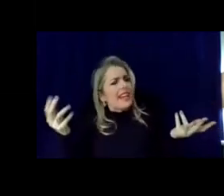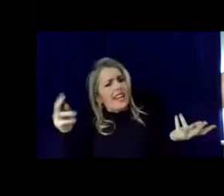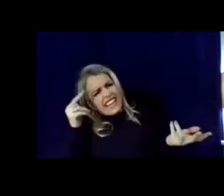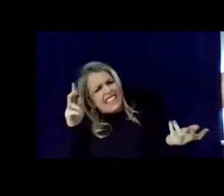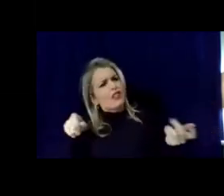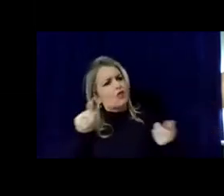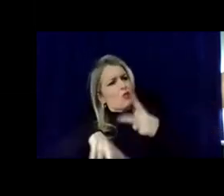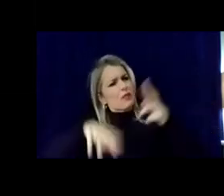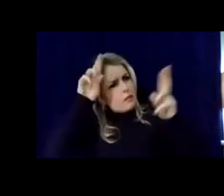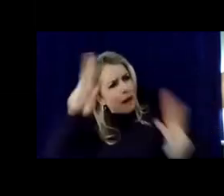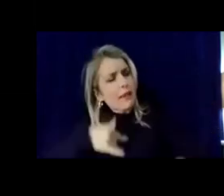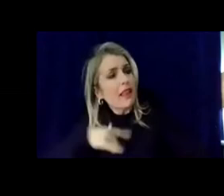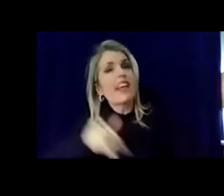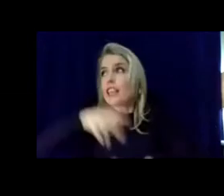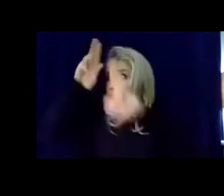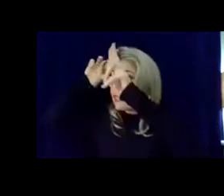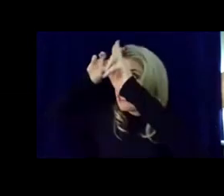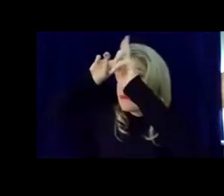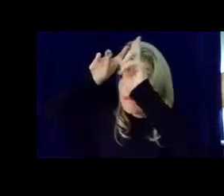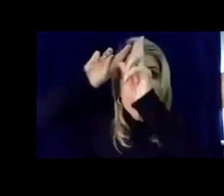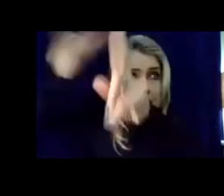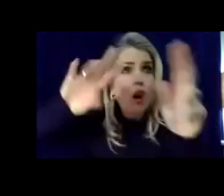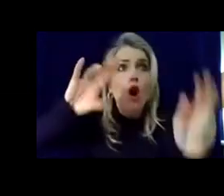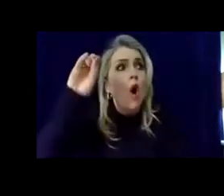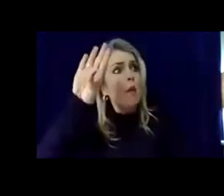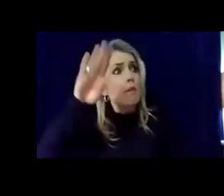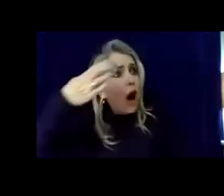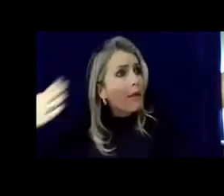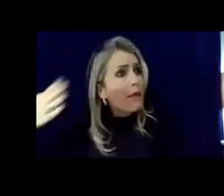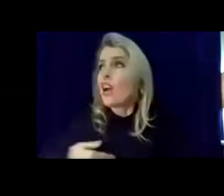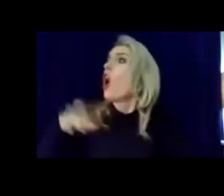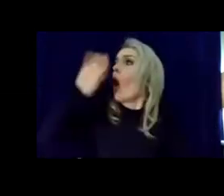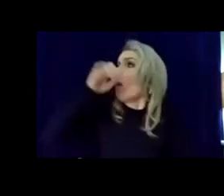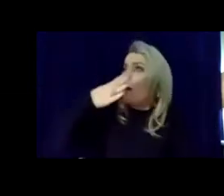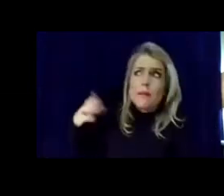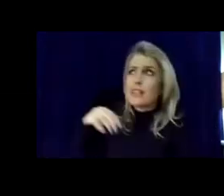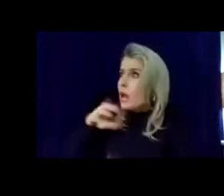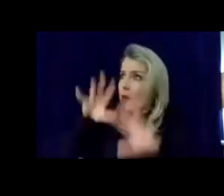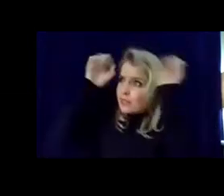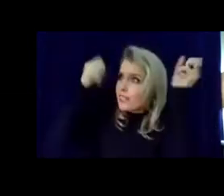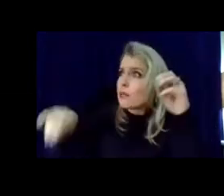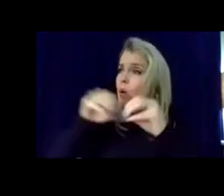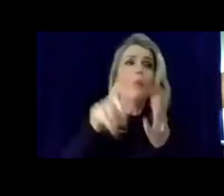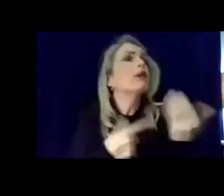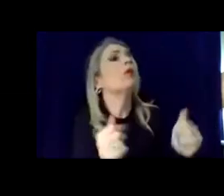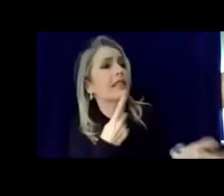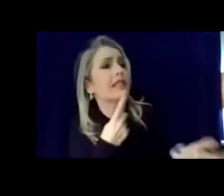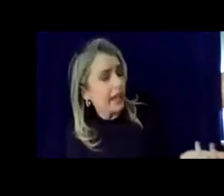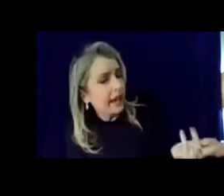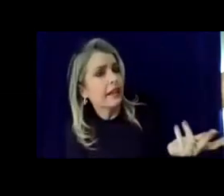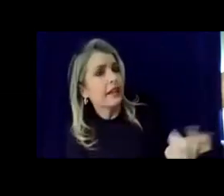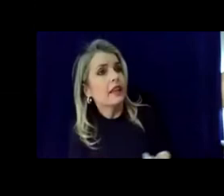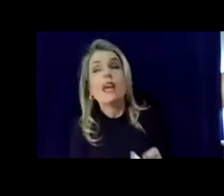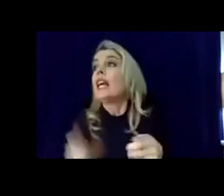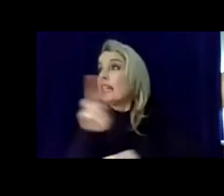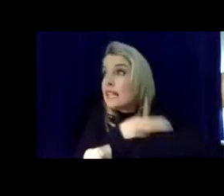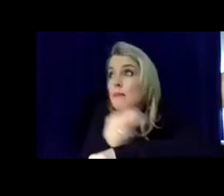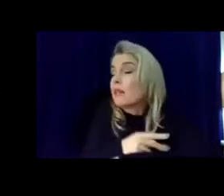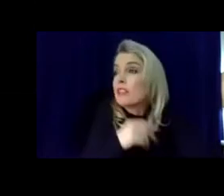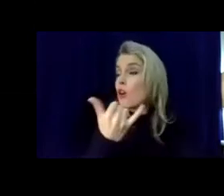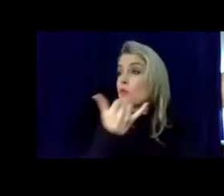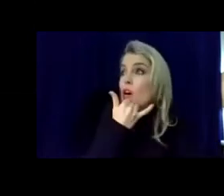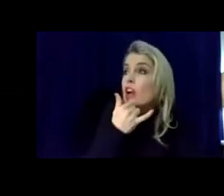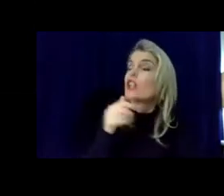respect me like they respect Obama. Obama ain't on no more either. What you trying to say? Nima's not wrong.